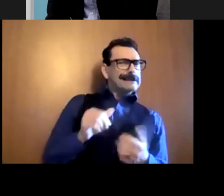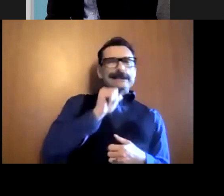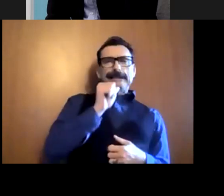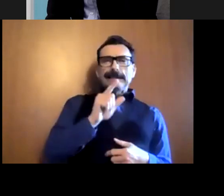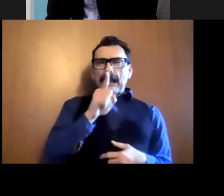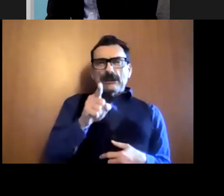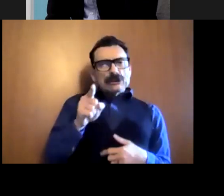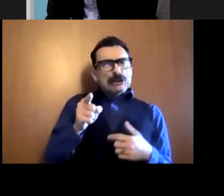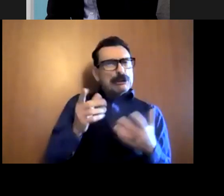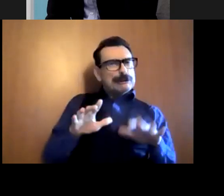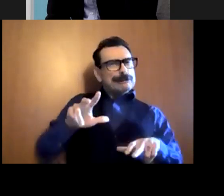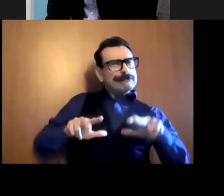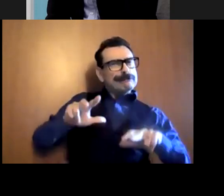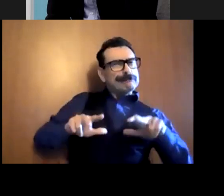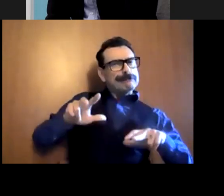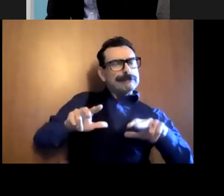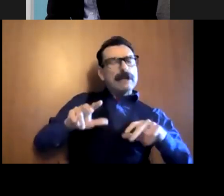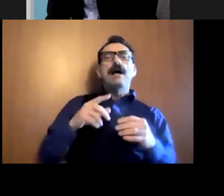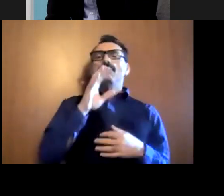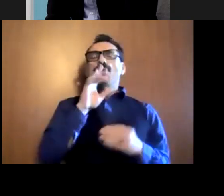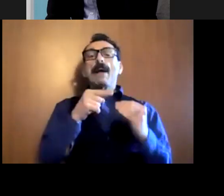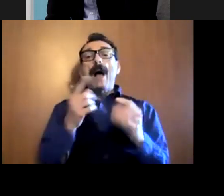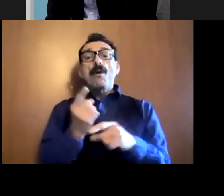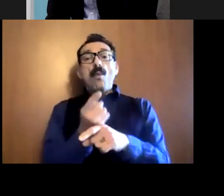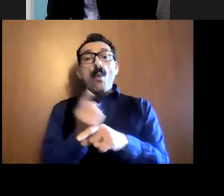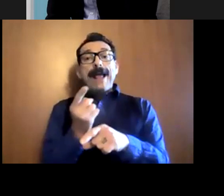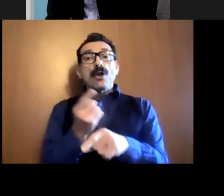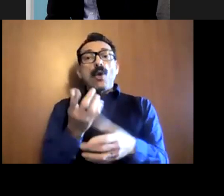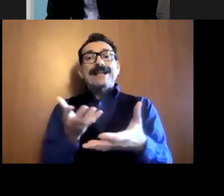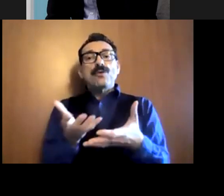a bit more about regular interaction with the healthcare system.